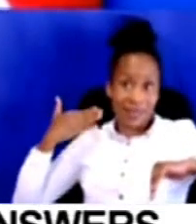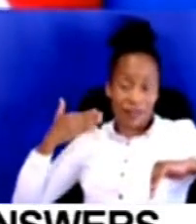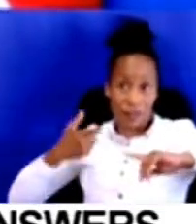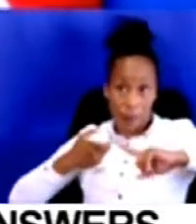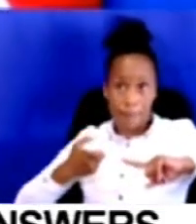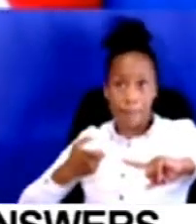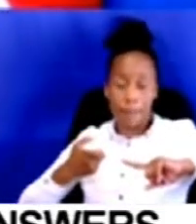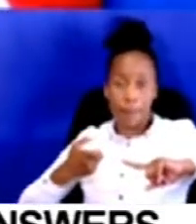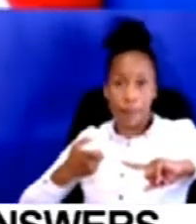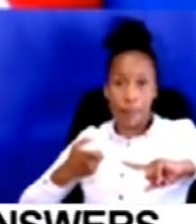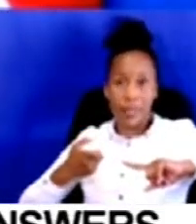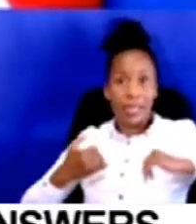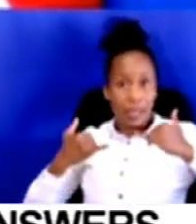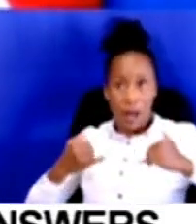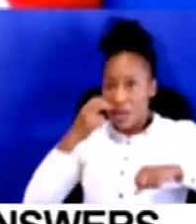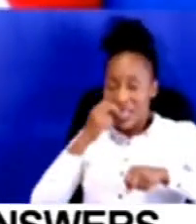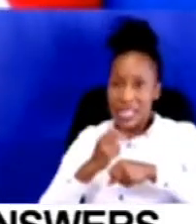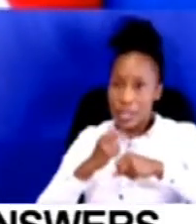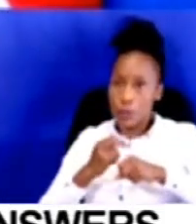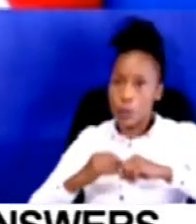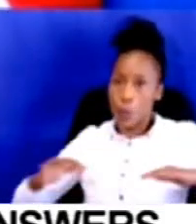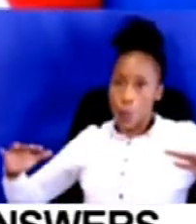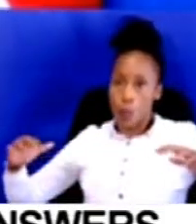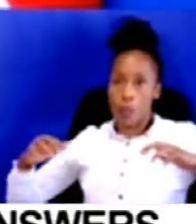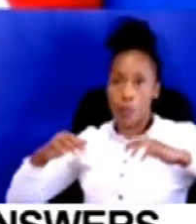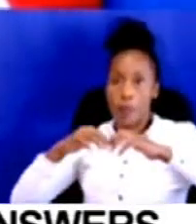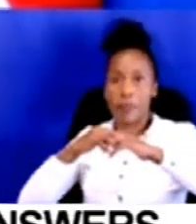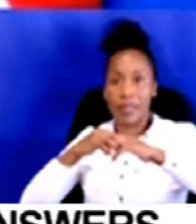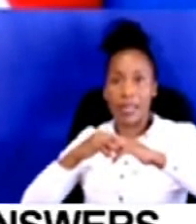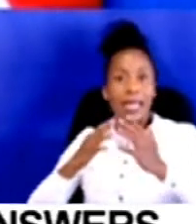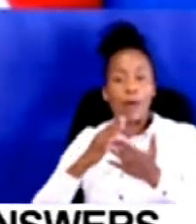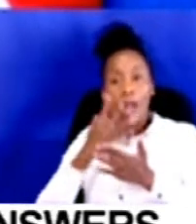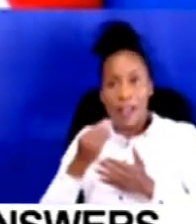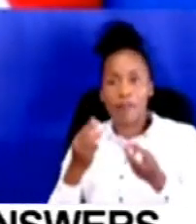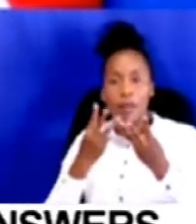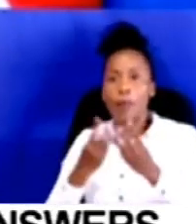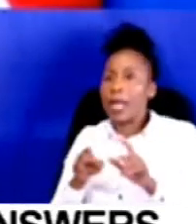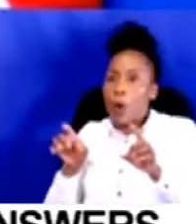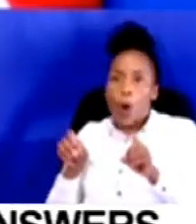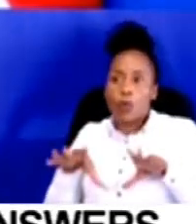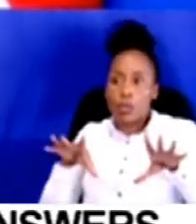We've lost too many people. Some we don't know where they've been buried.